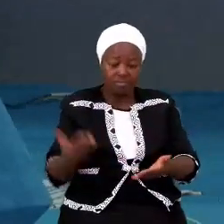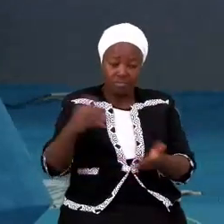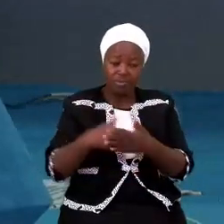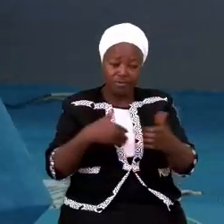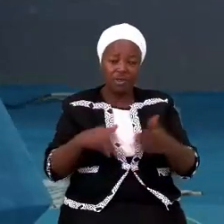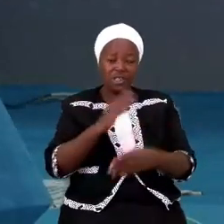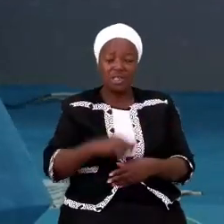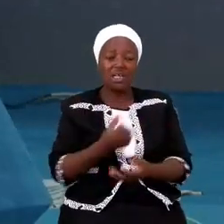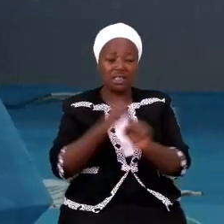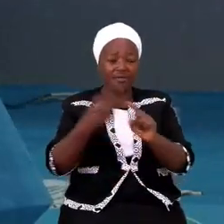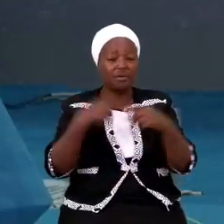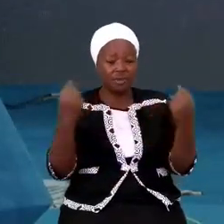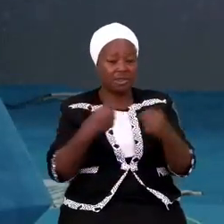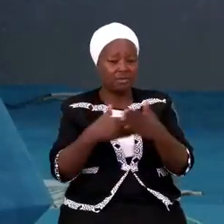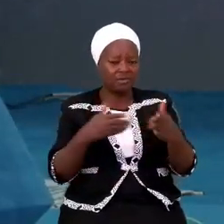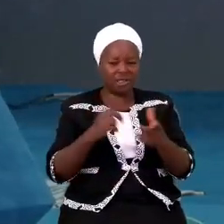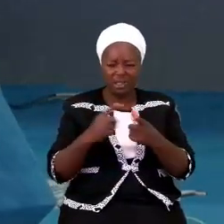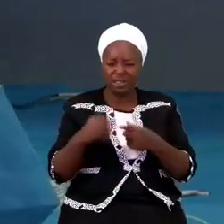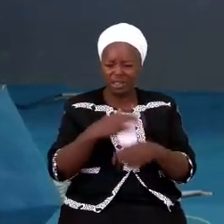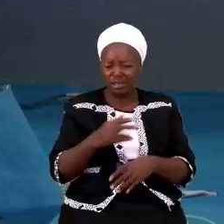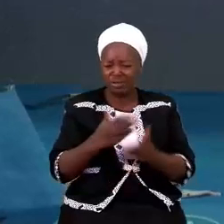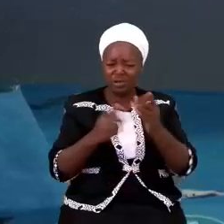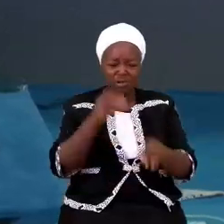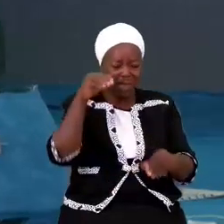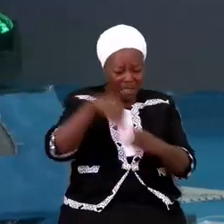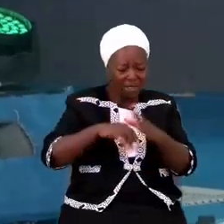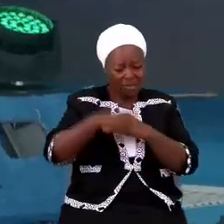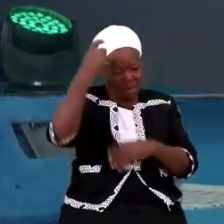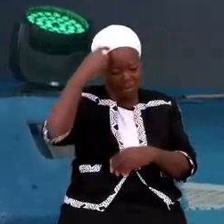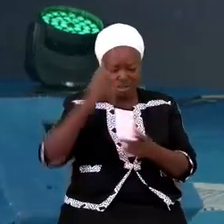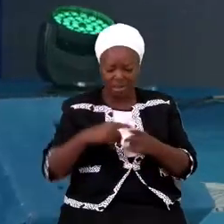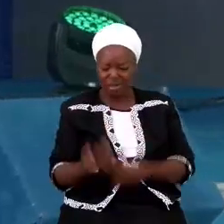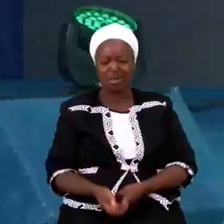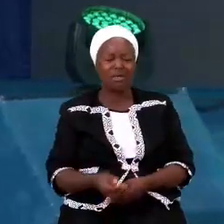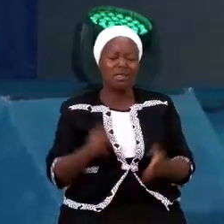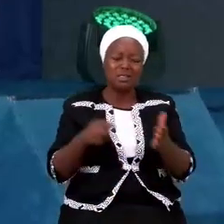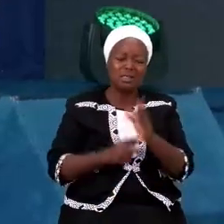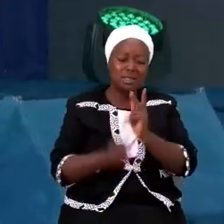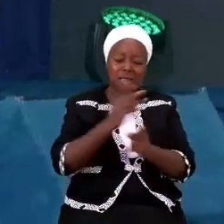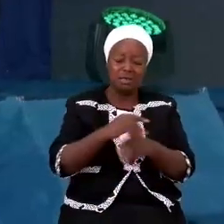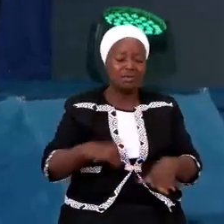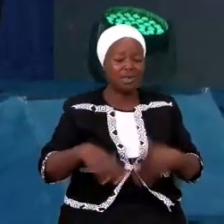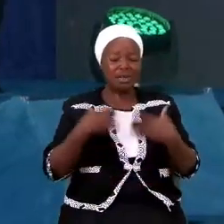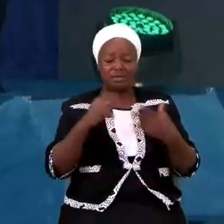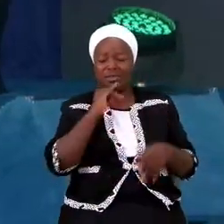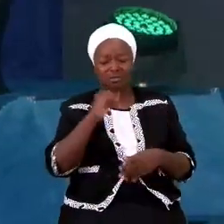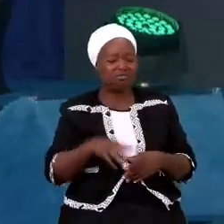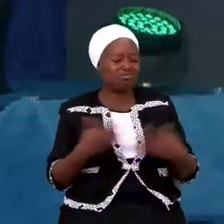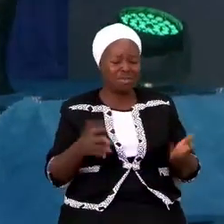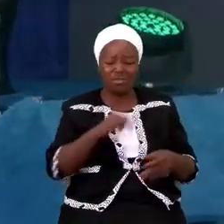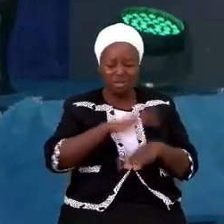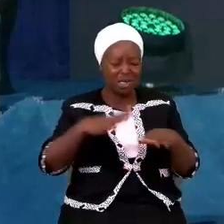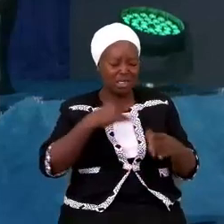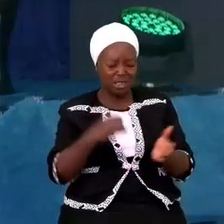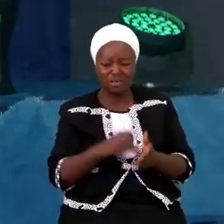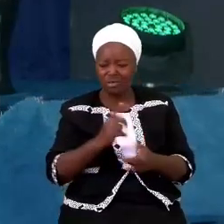songs, and you do everything. You attend the GCK, you attend a retreat, you attend conference. Is that all? And they think that